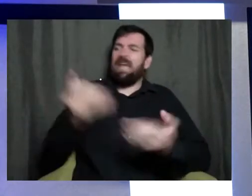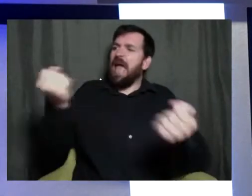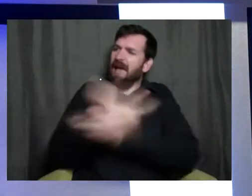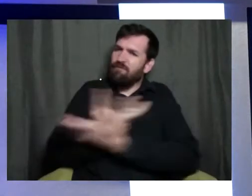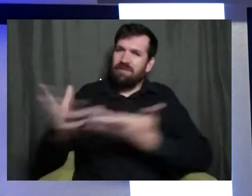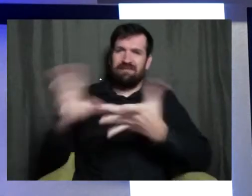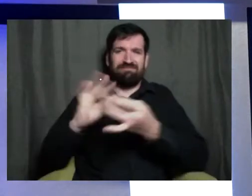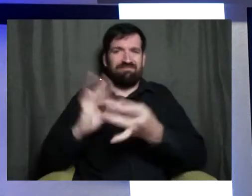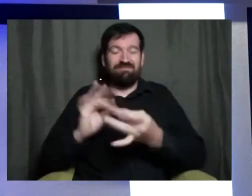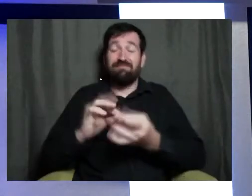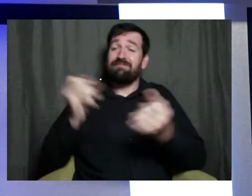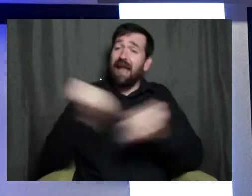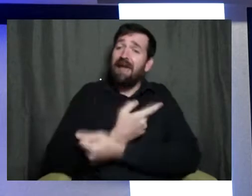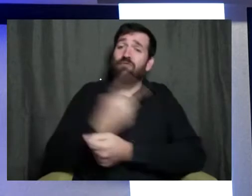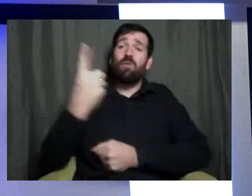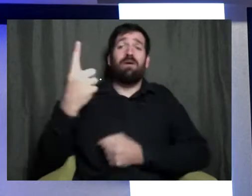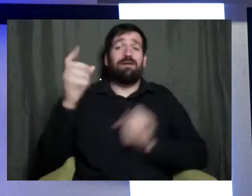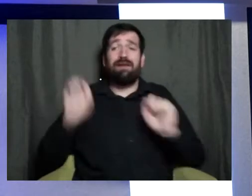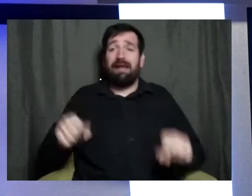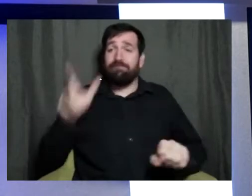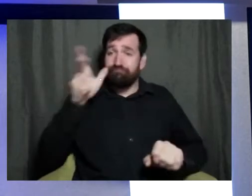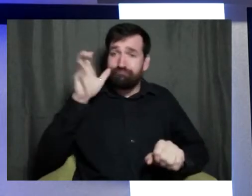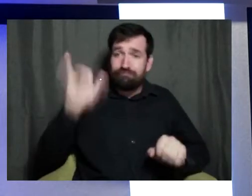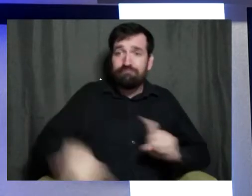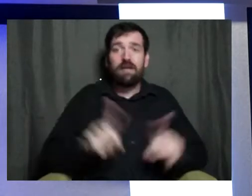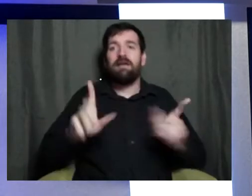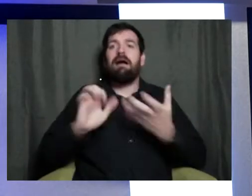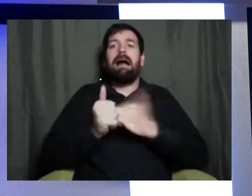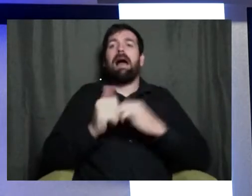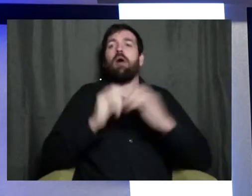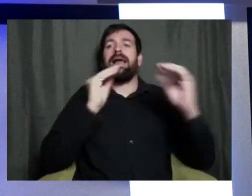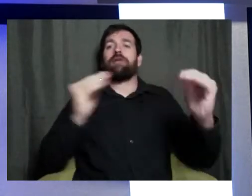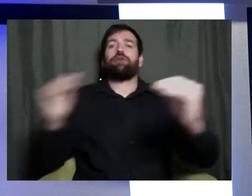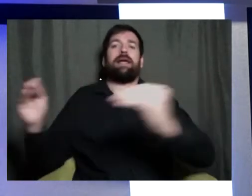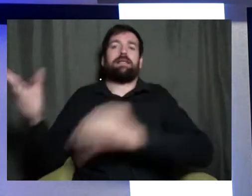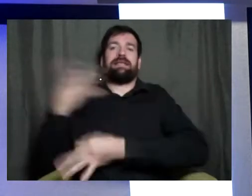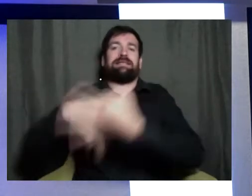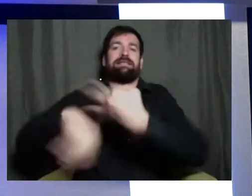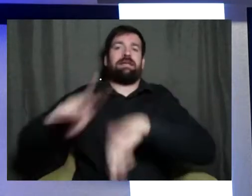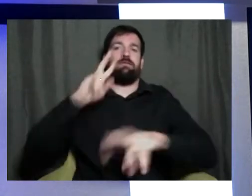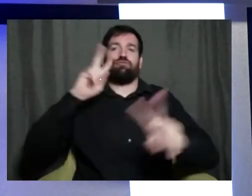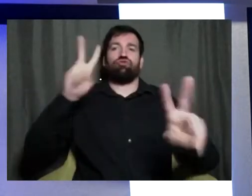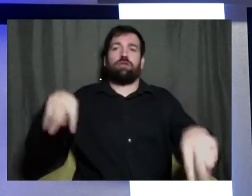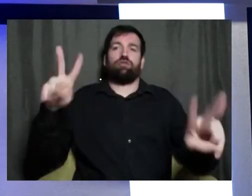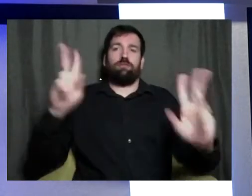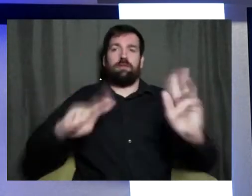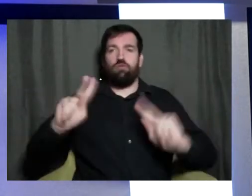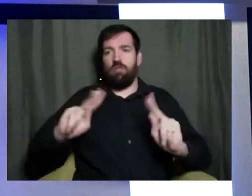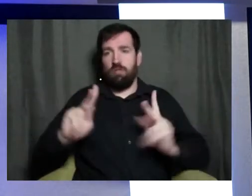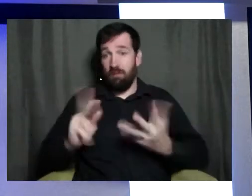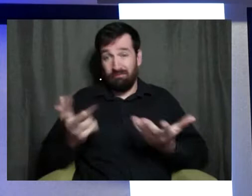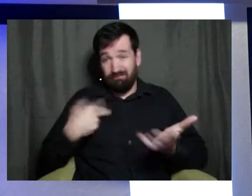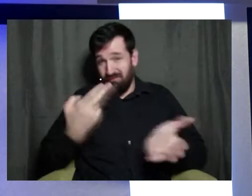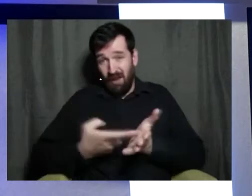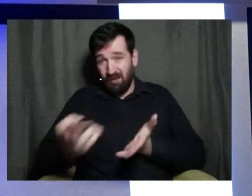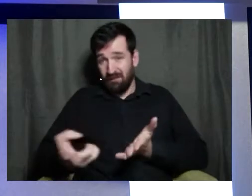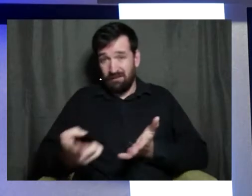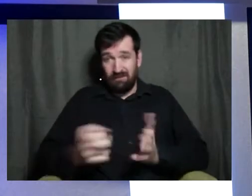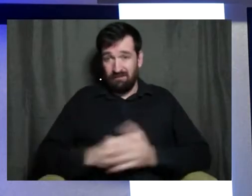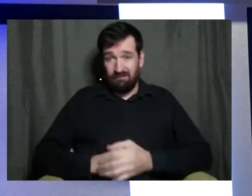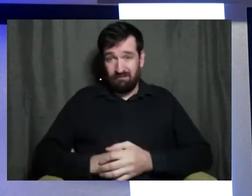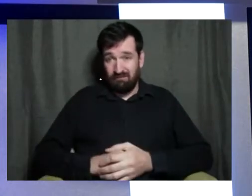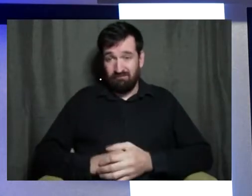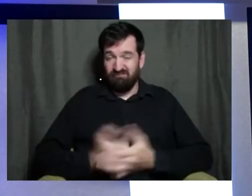everybody could hear that, but we know that's not the case. So how do we educate versus judge people? And I mean, let's be honest, just get raw and real with us,